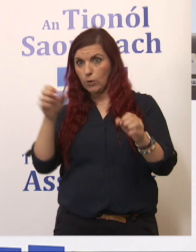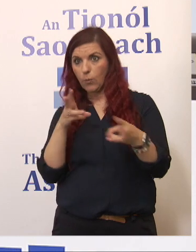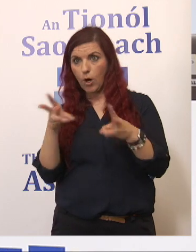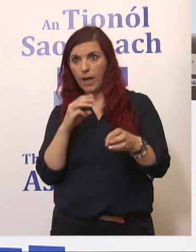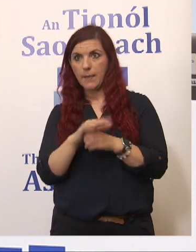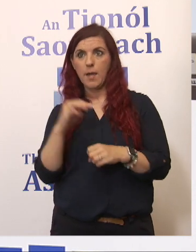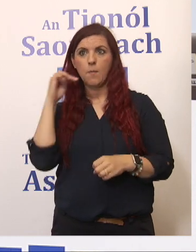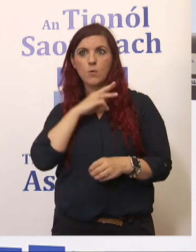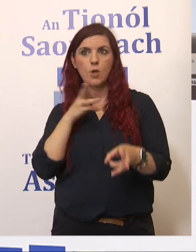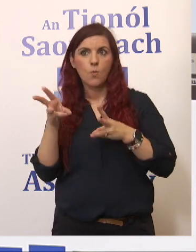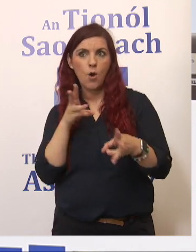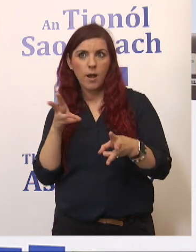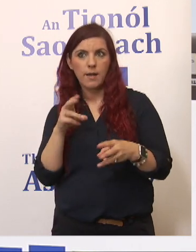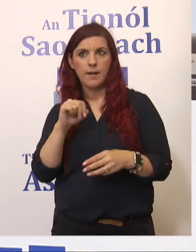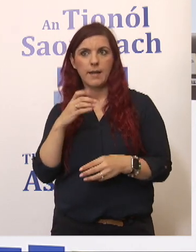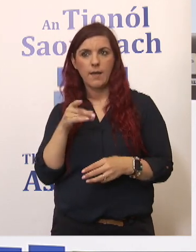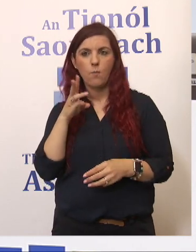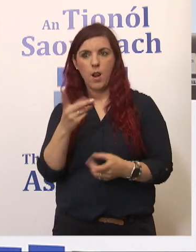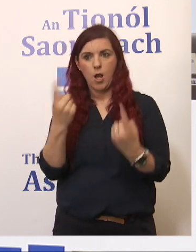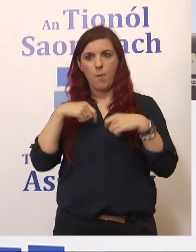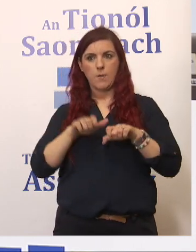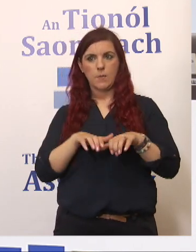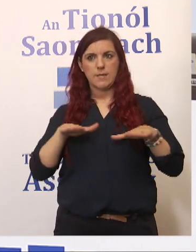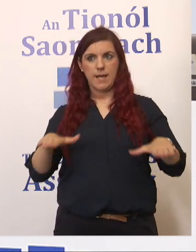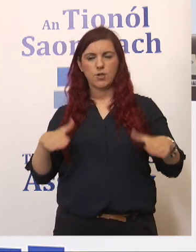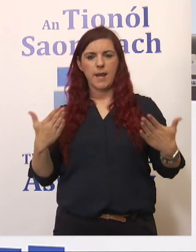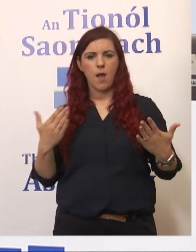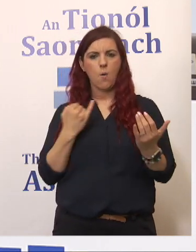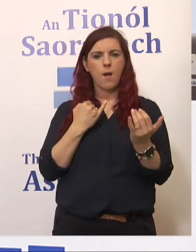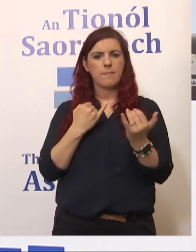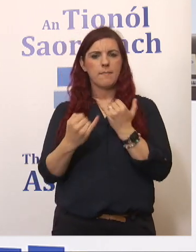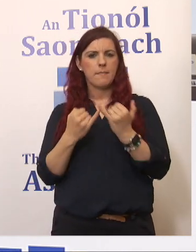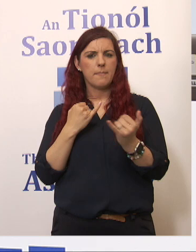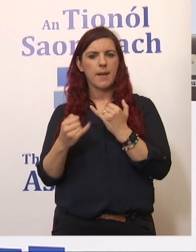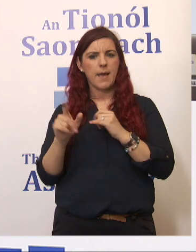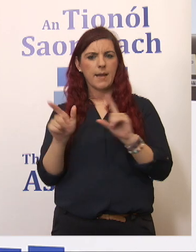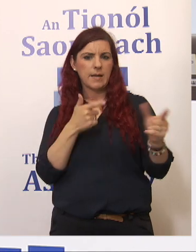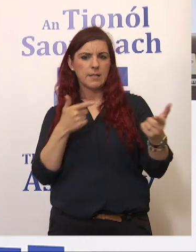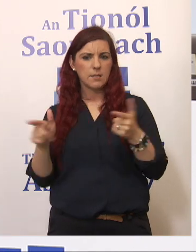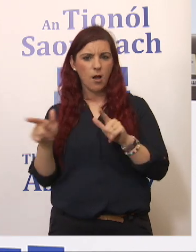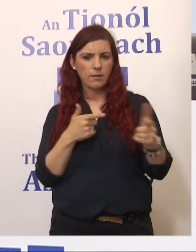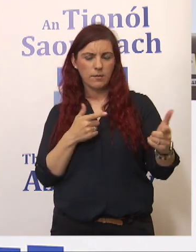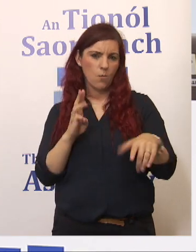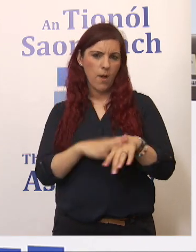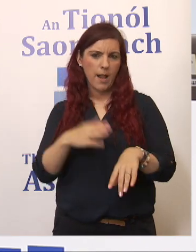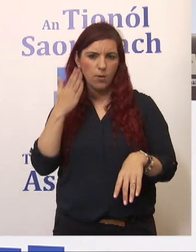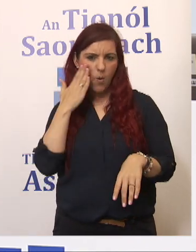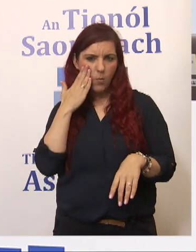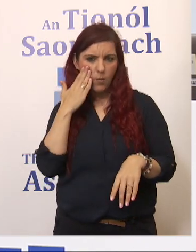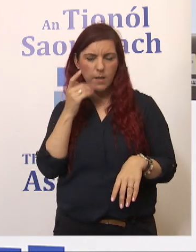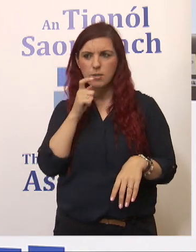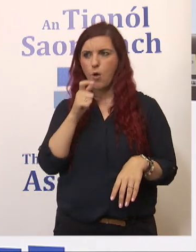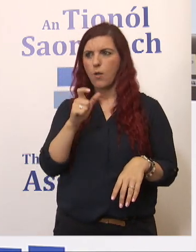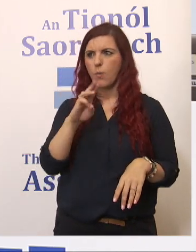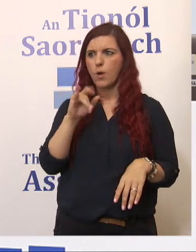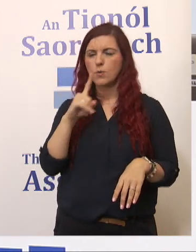work. And Niamh is going to come onto the stage and play a tune for us that is synonymous with Dublin. It's called The Merino Wall. So